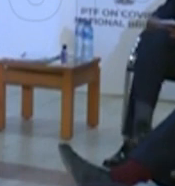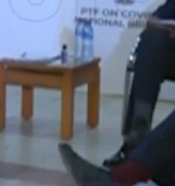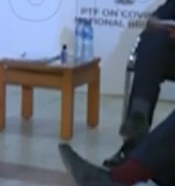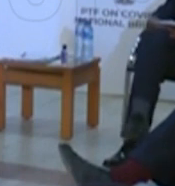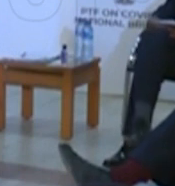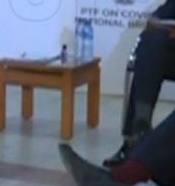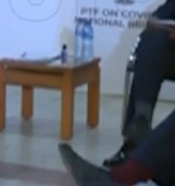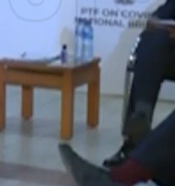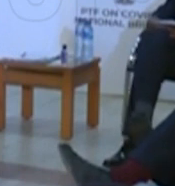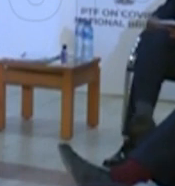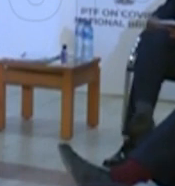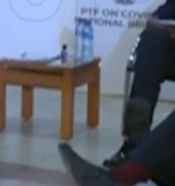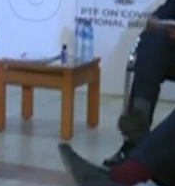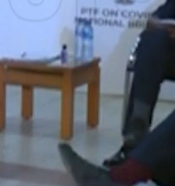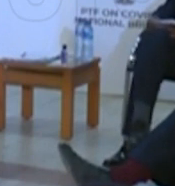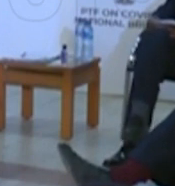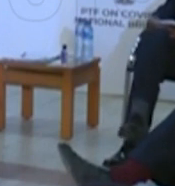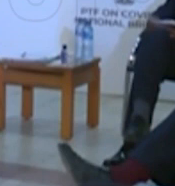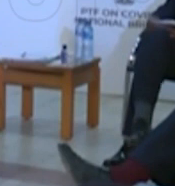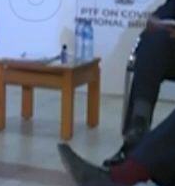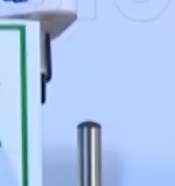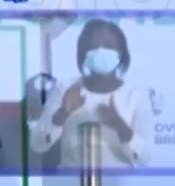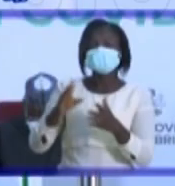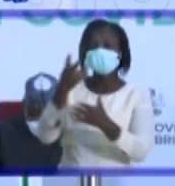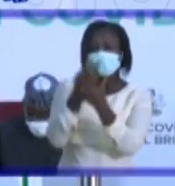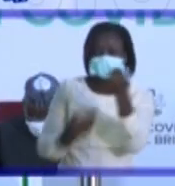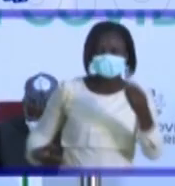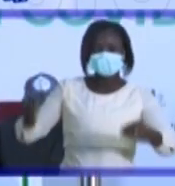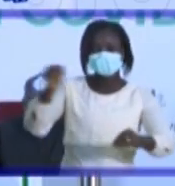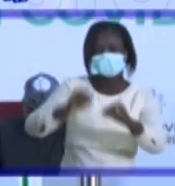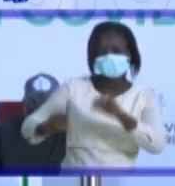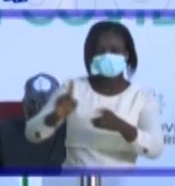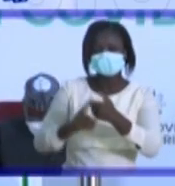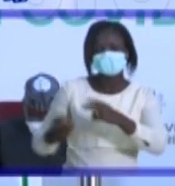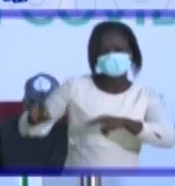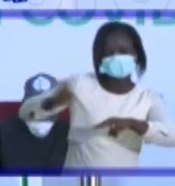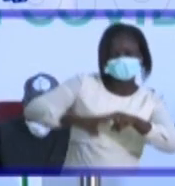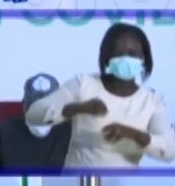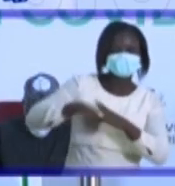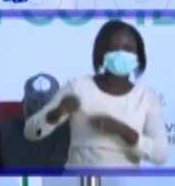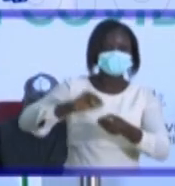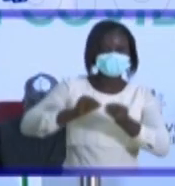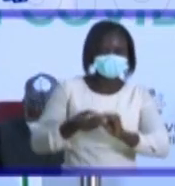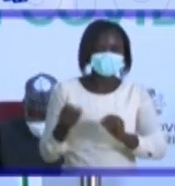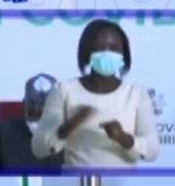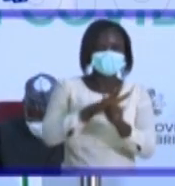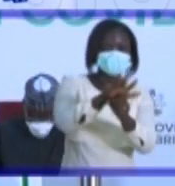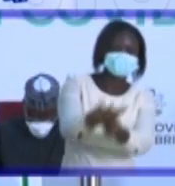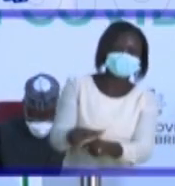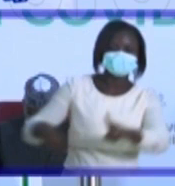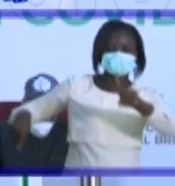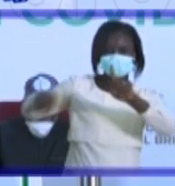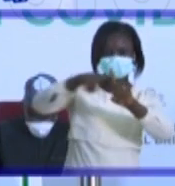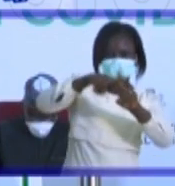community transmission rate both contribute to the increase in the number of COVID-19